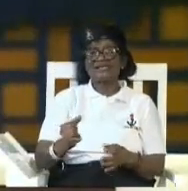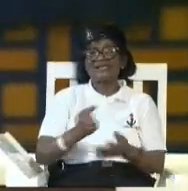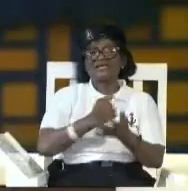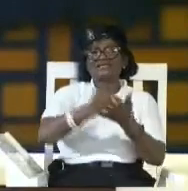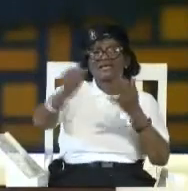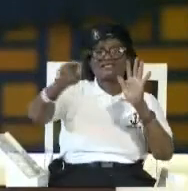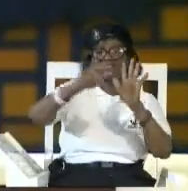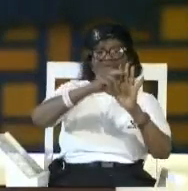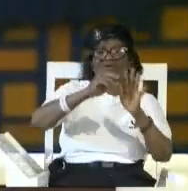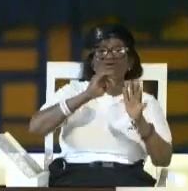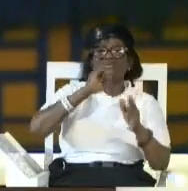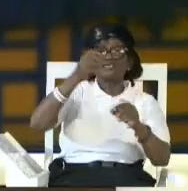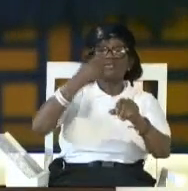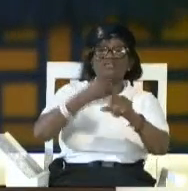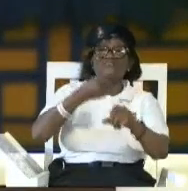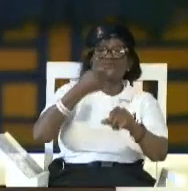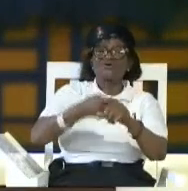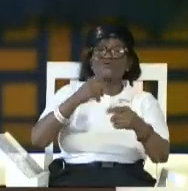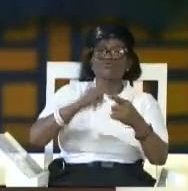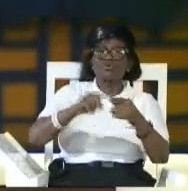sanctification is difficult to measure